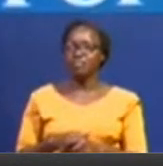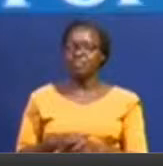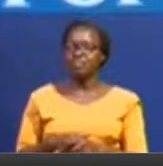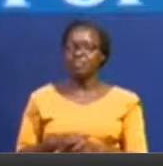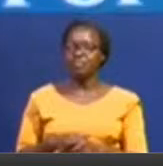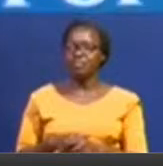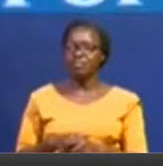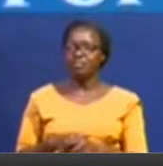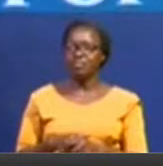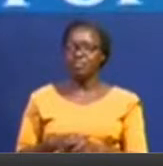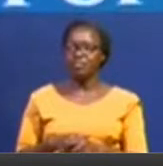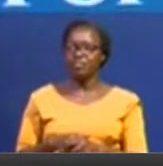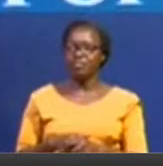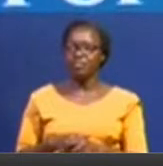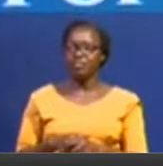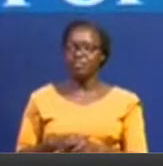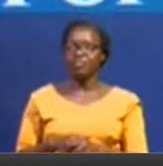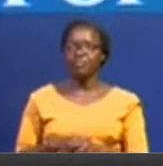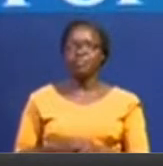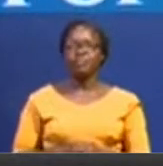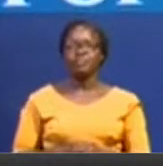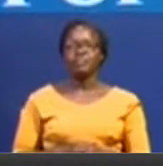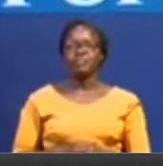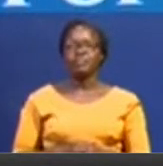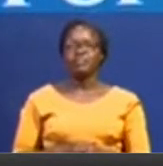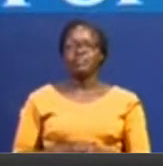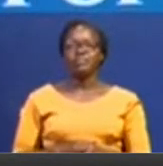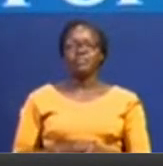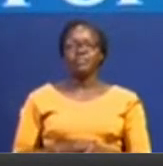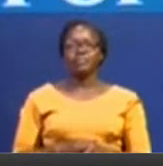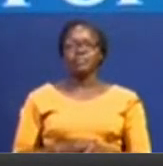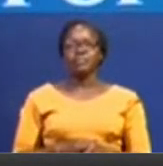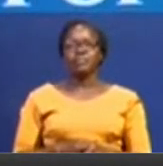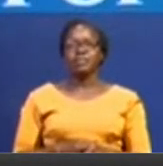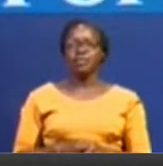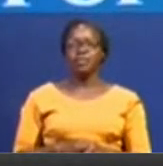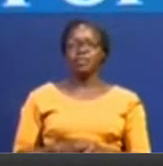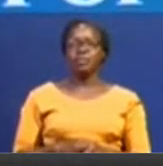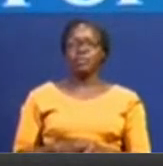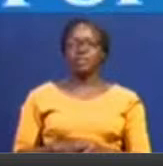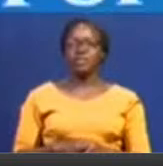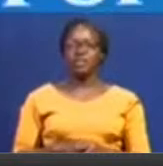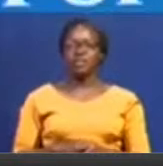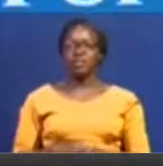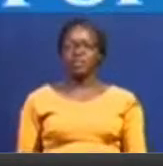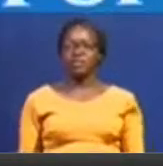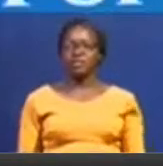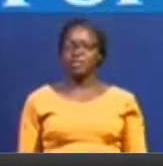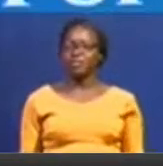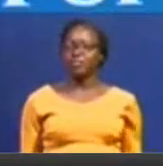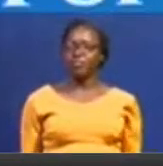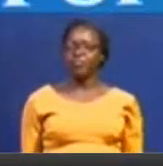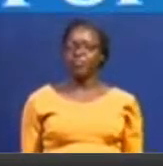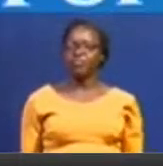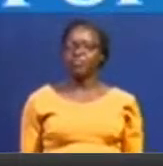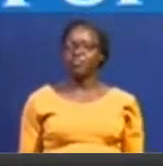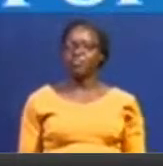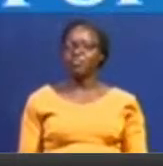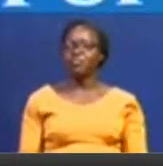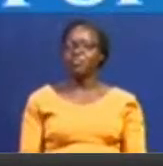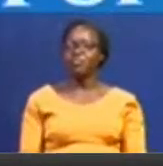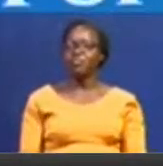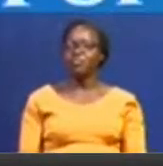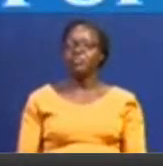Yeah. Thank you, Chair. Wanjiku, I would just like to follow from where